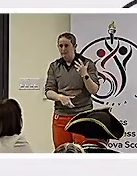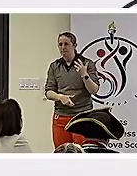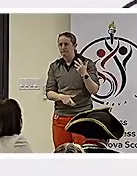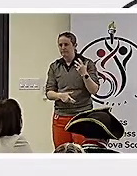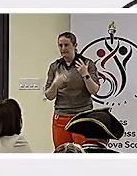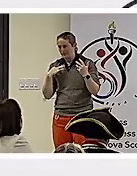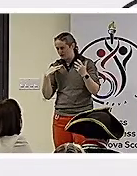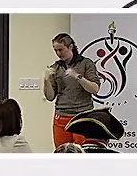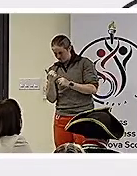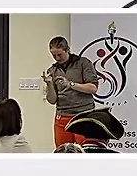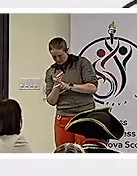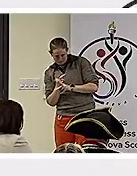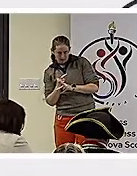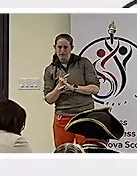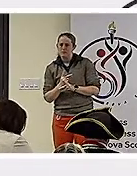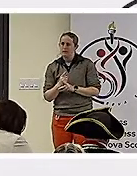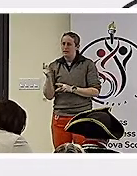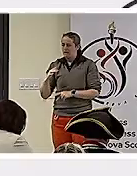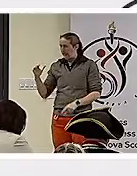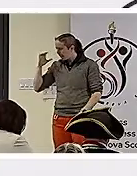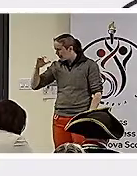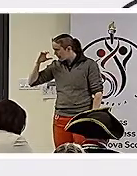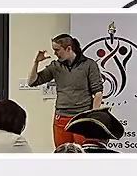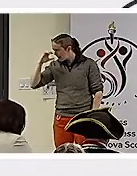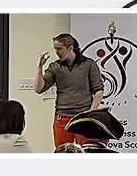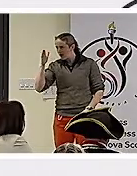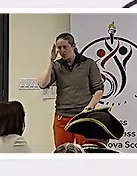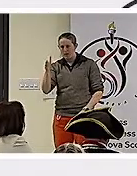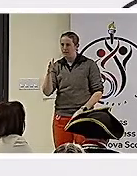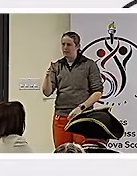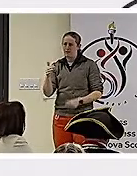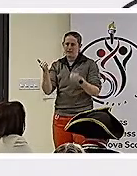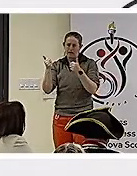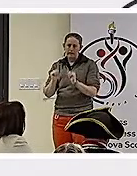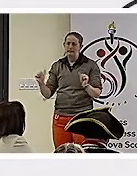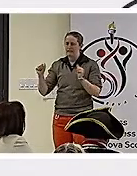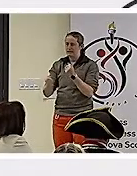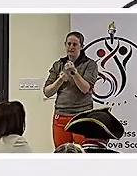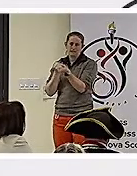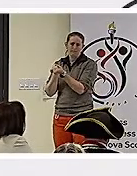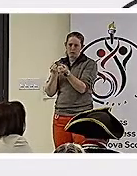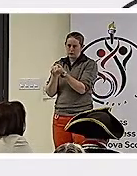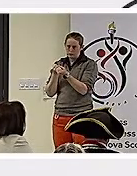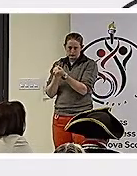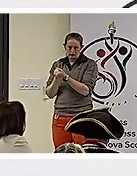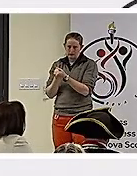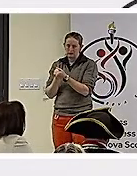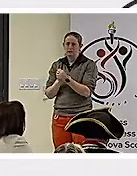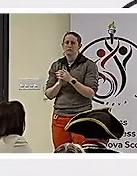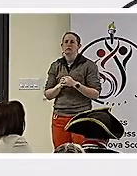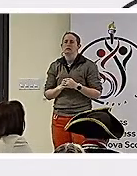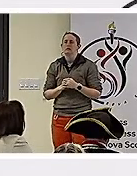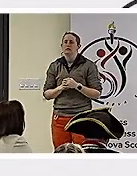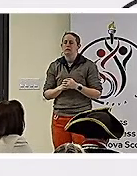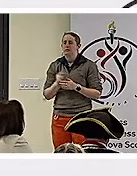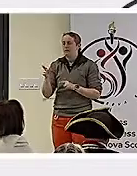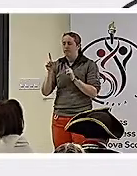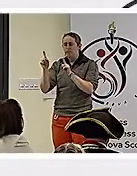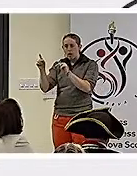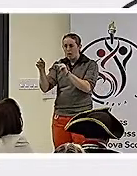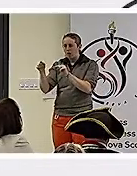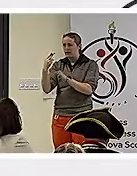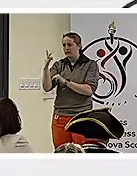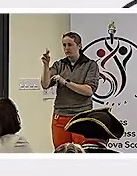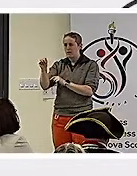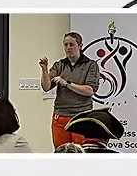in searching for specific supports outside of TWC, outside of work. He attends every HRM